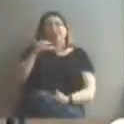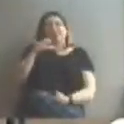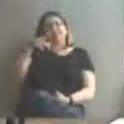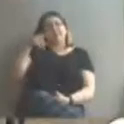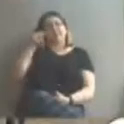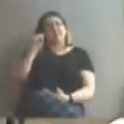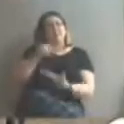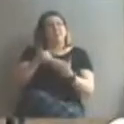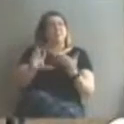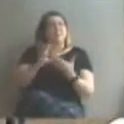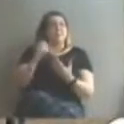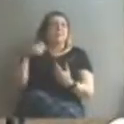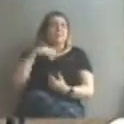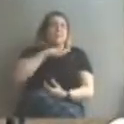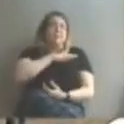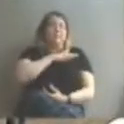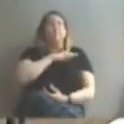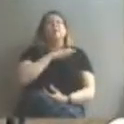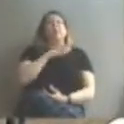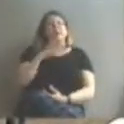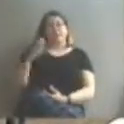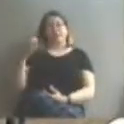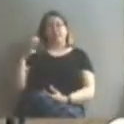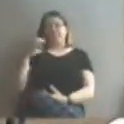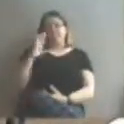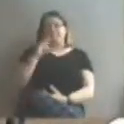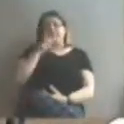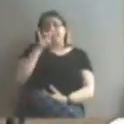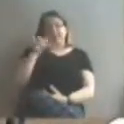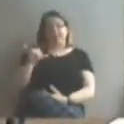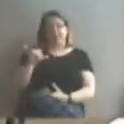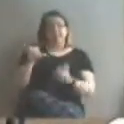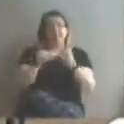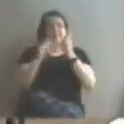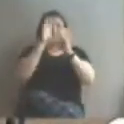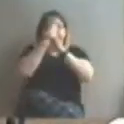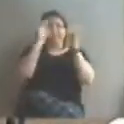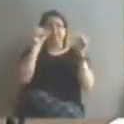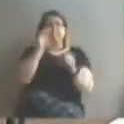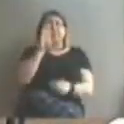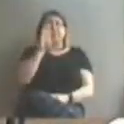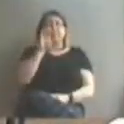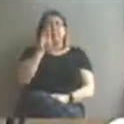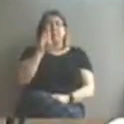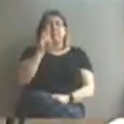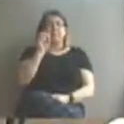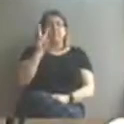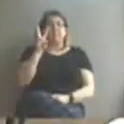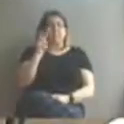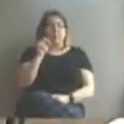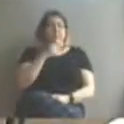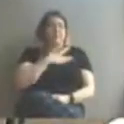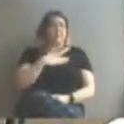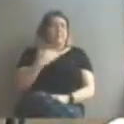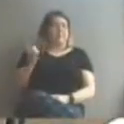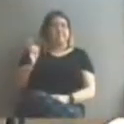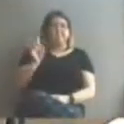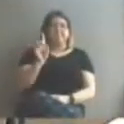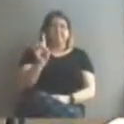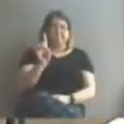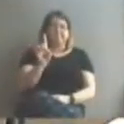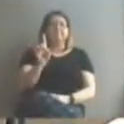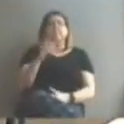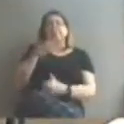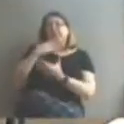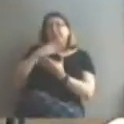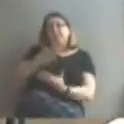and staff. Board Chair Chris Brady and Assistant Superintendent Karen Branham, please come forward to thank Ms. Ibarra for